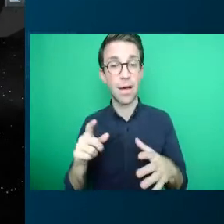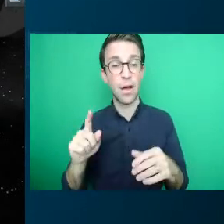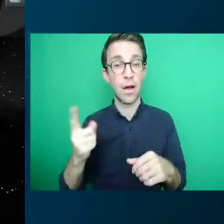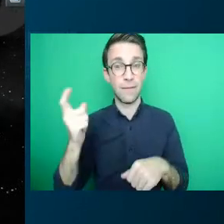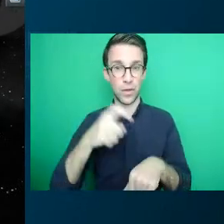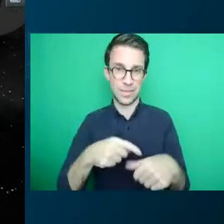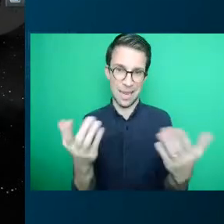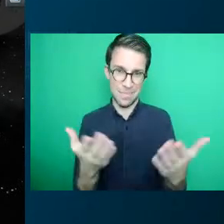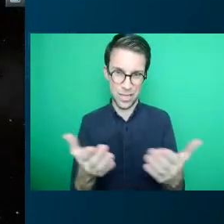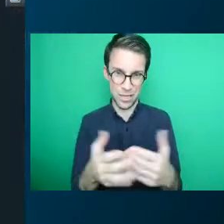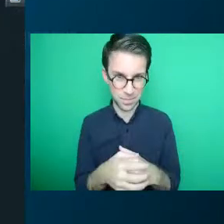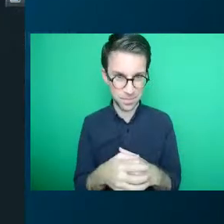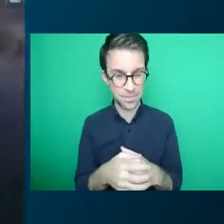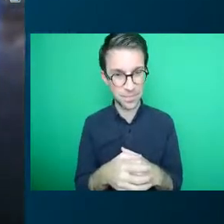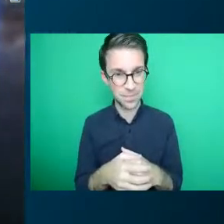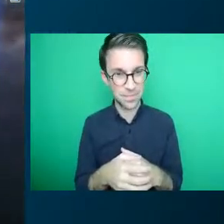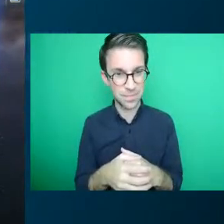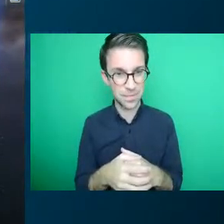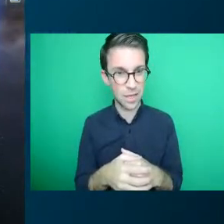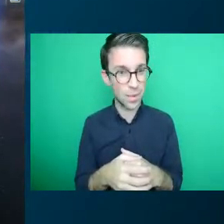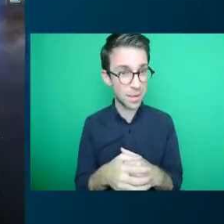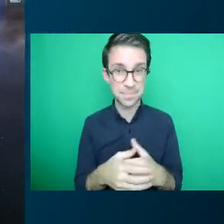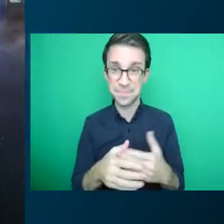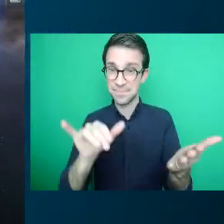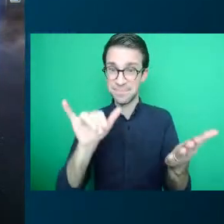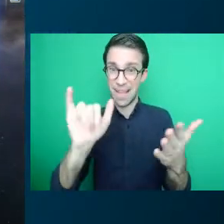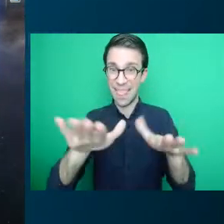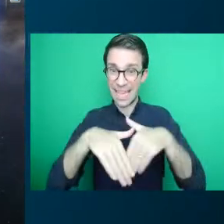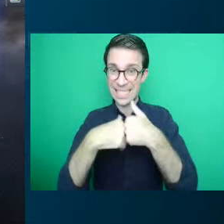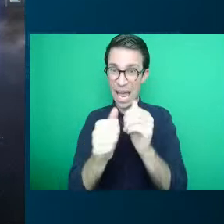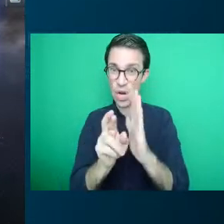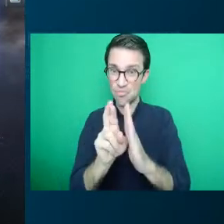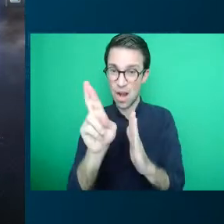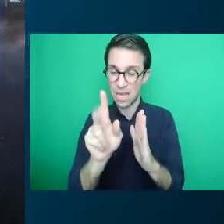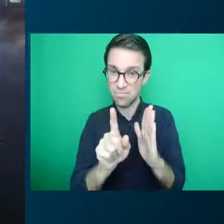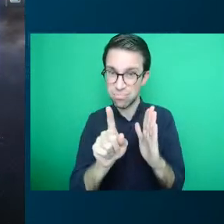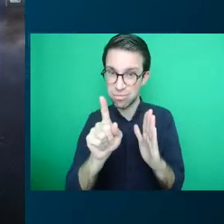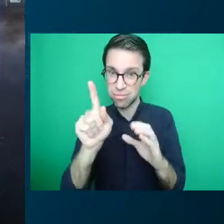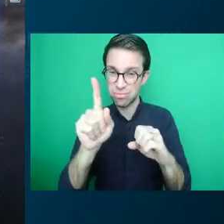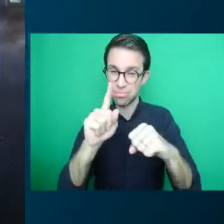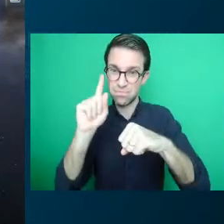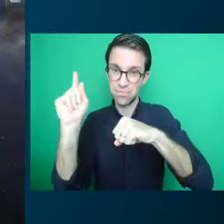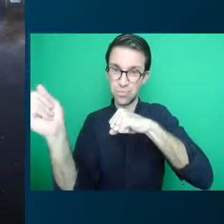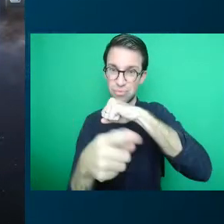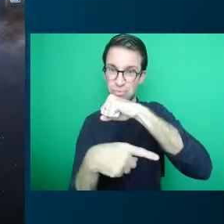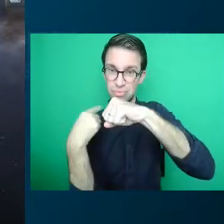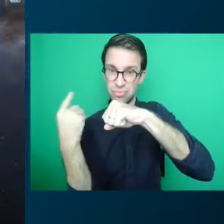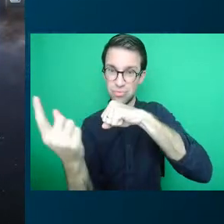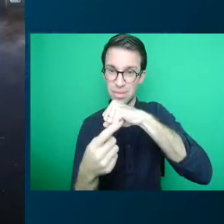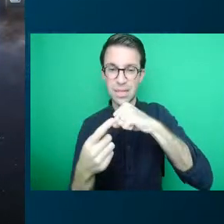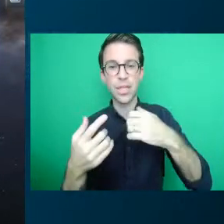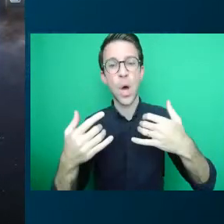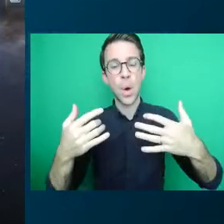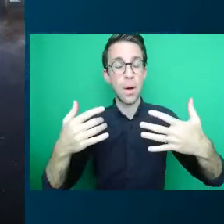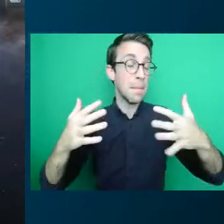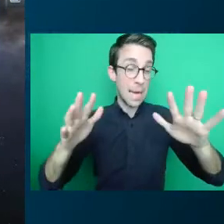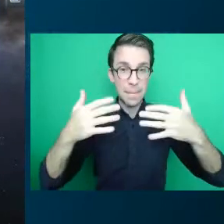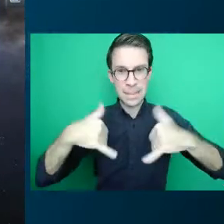But that right there is how we can get a rocket to orbit in Kerbal Space Program. Now, there's still a lot that we need